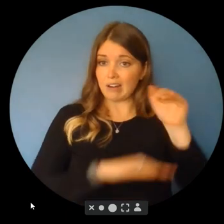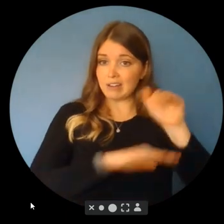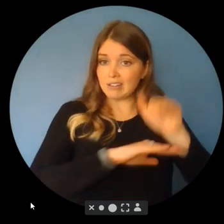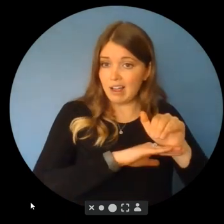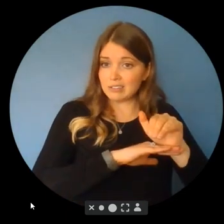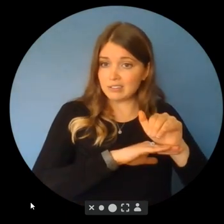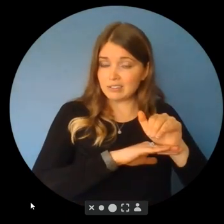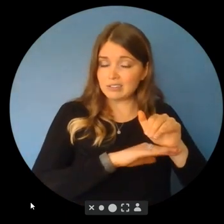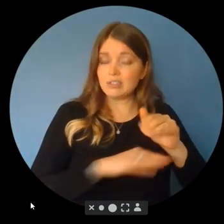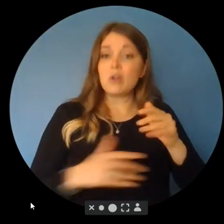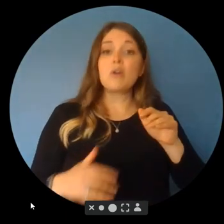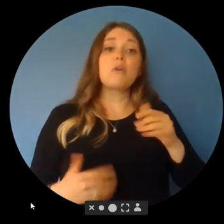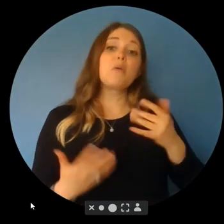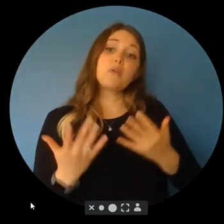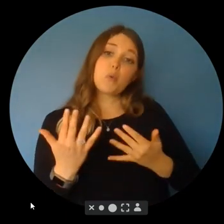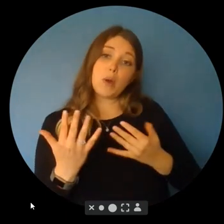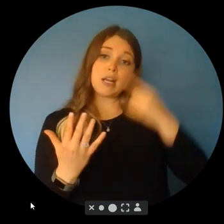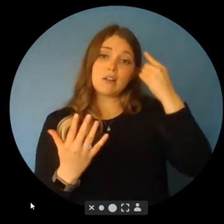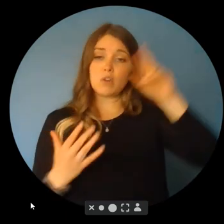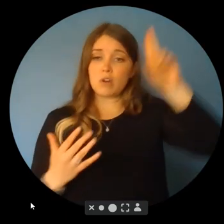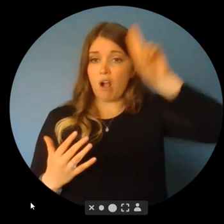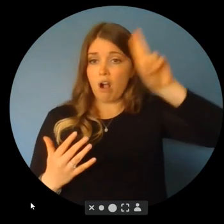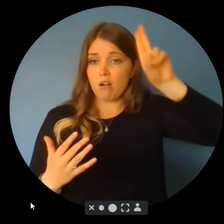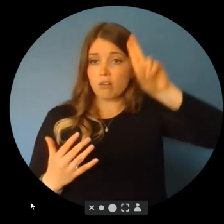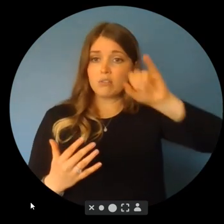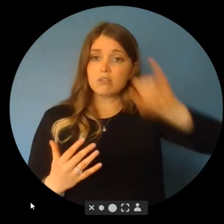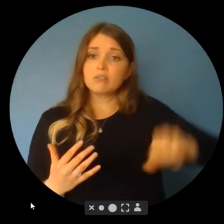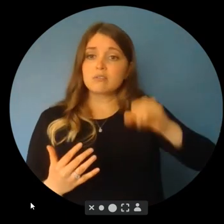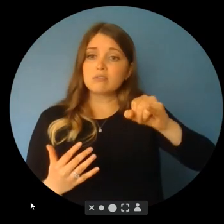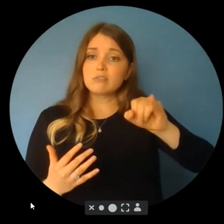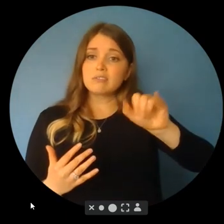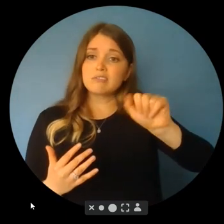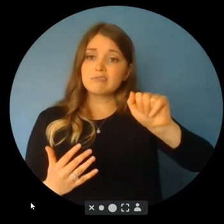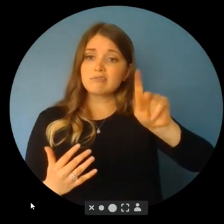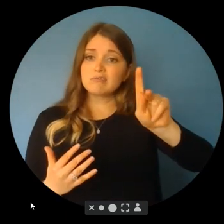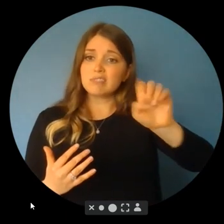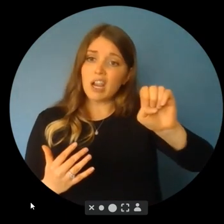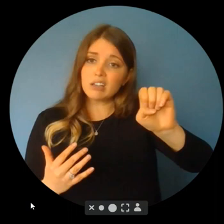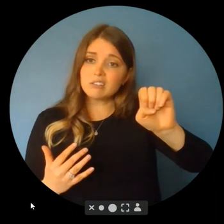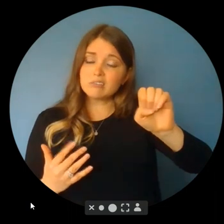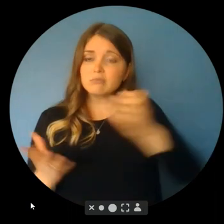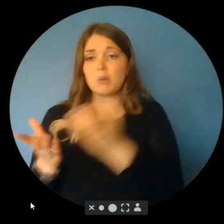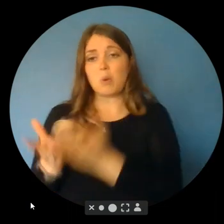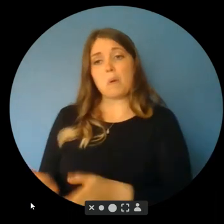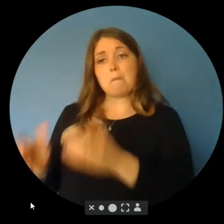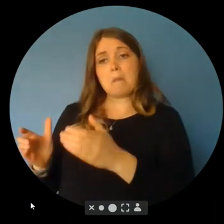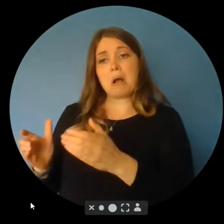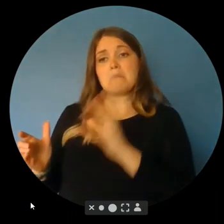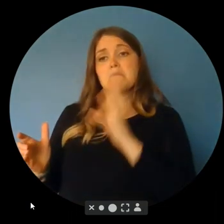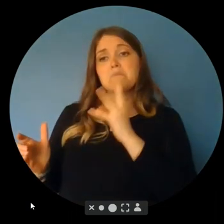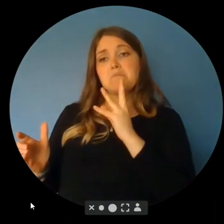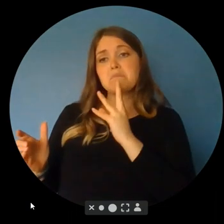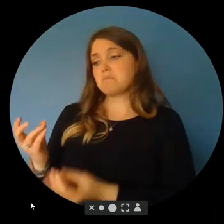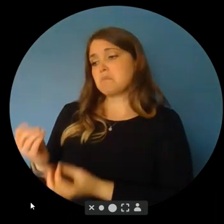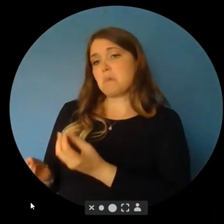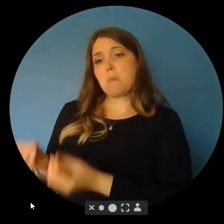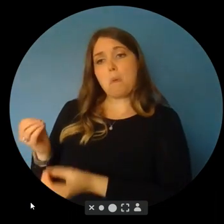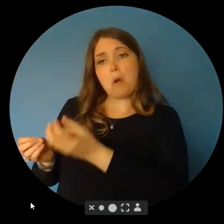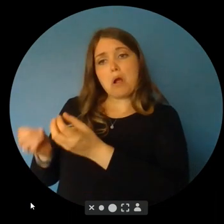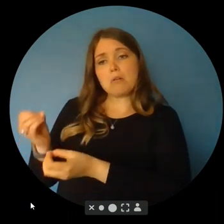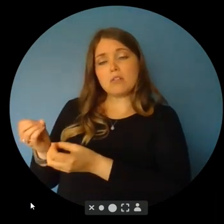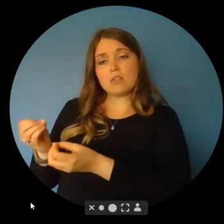for their Uncle Jake. Or a pot to boil, or a better break, or a string